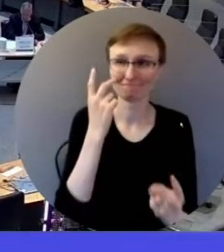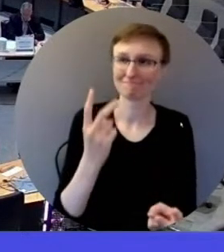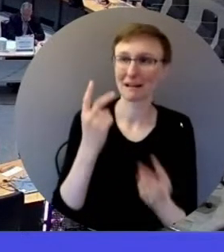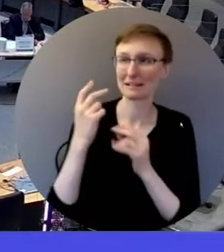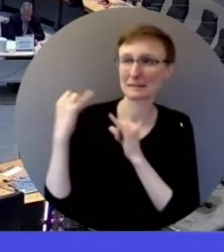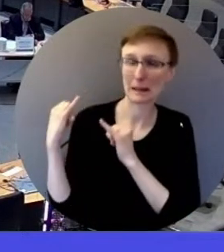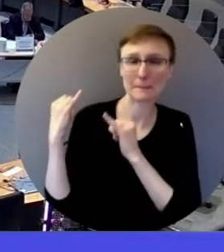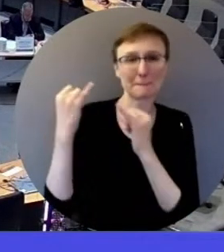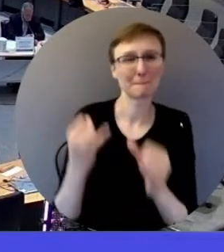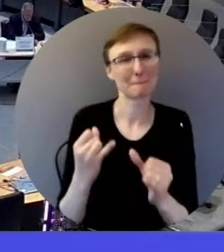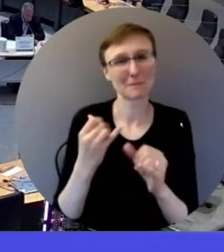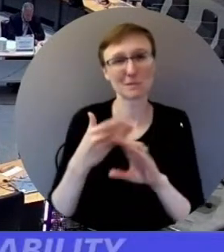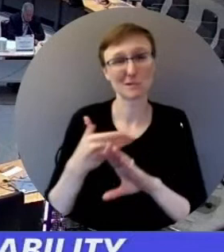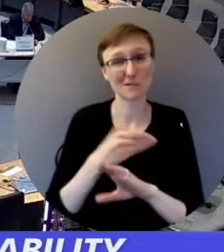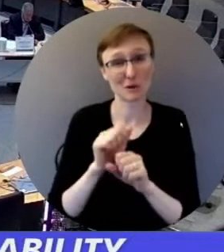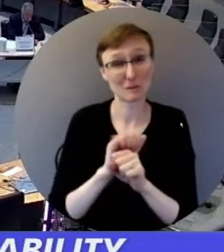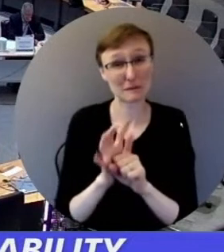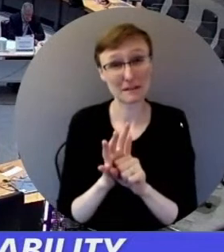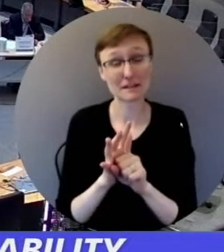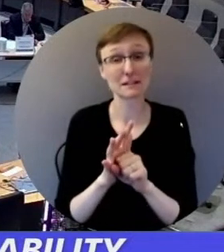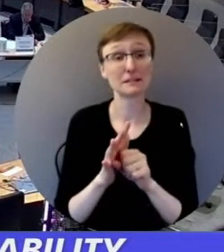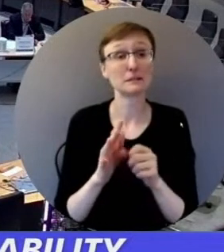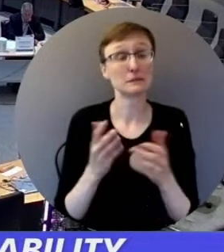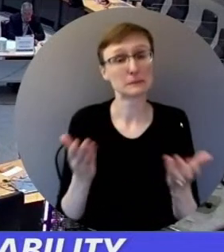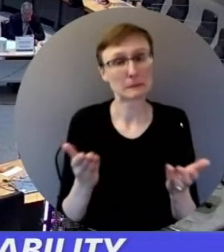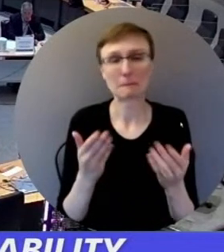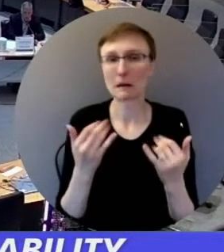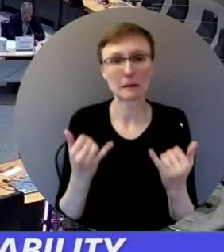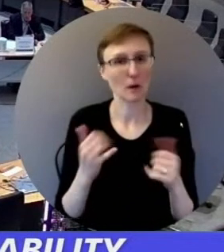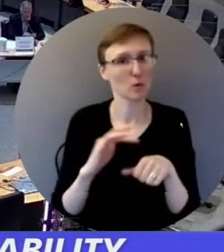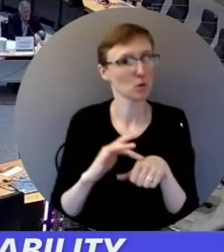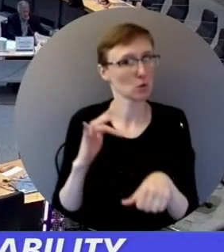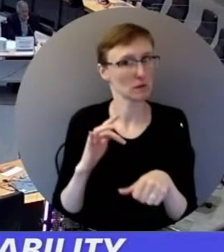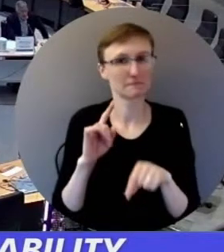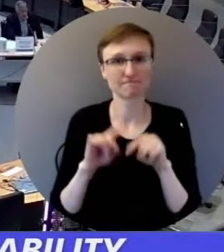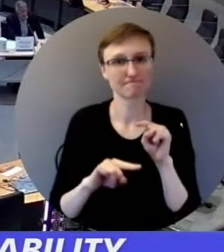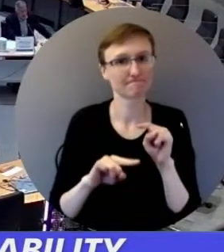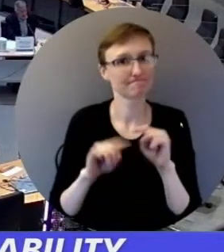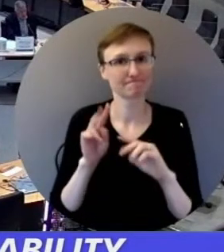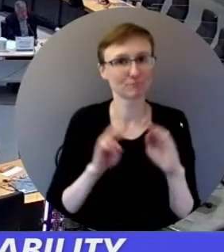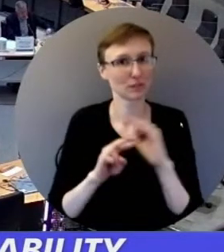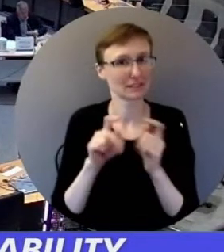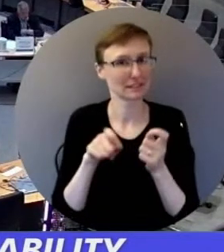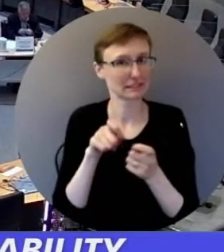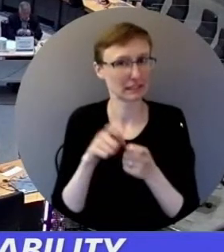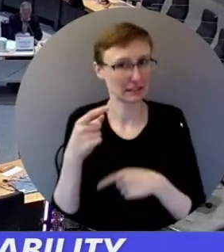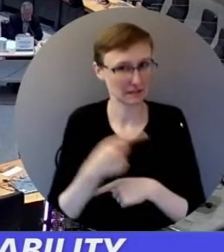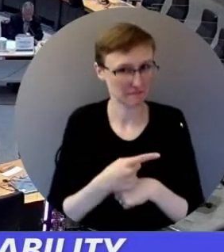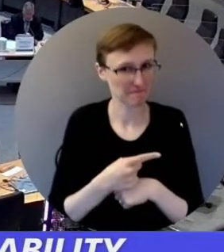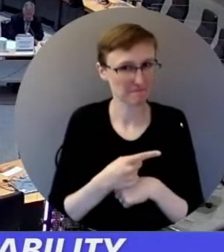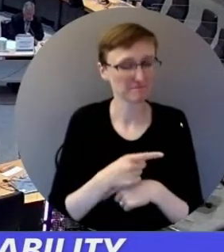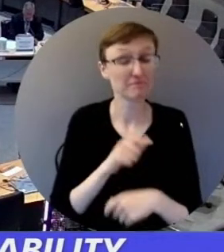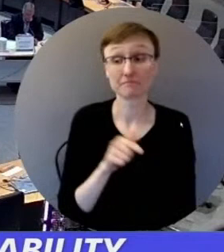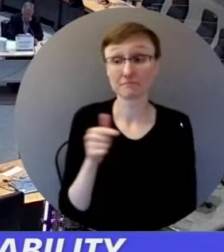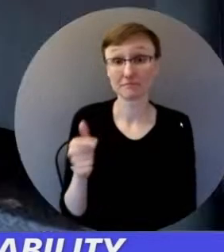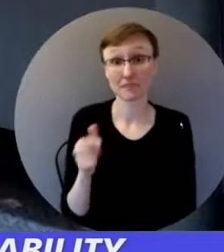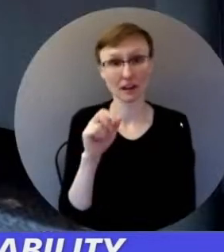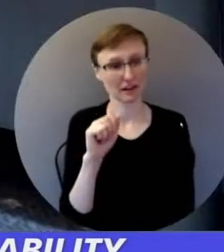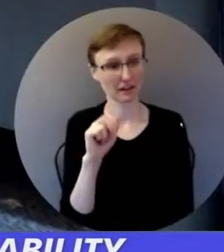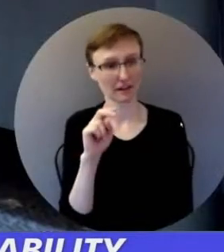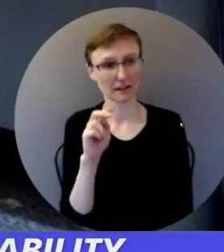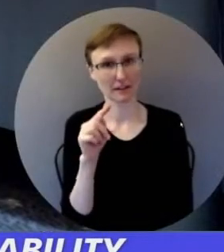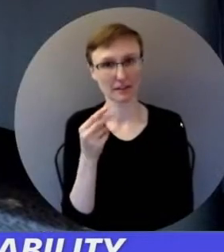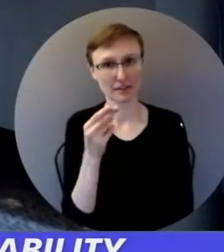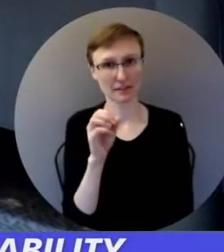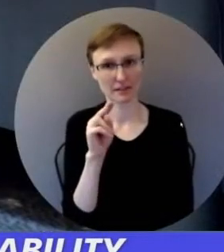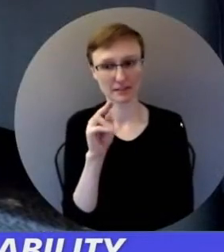transmission. Yeah, and Joanne, it's Tony DeMonte. I don't want to add anything. I mean, I think Dr. Etches has clearly